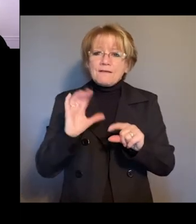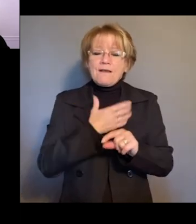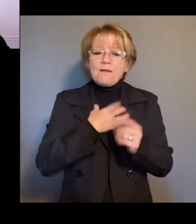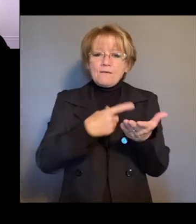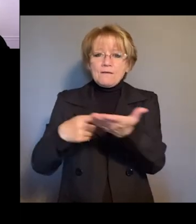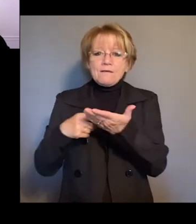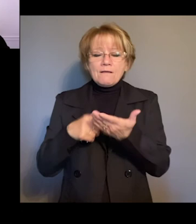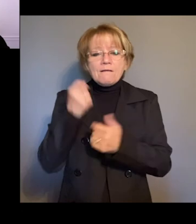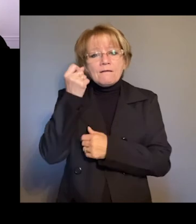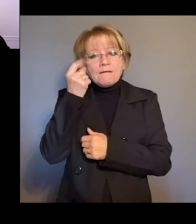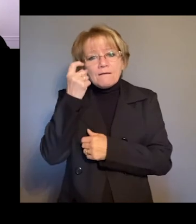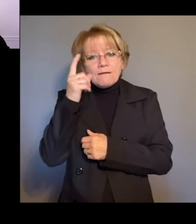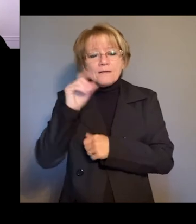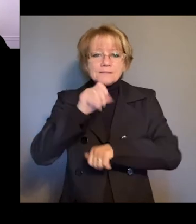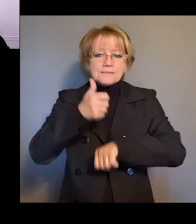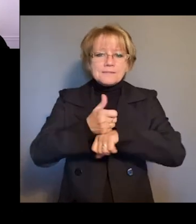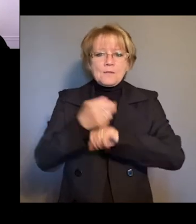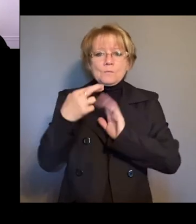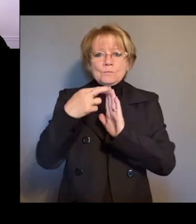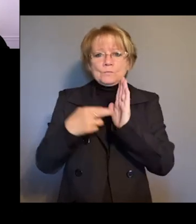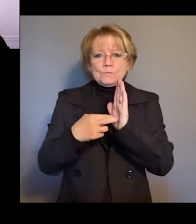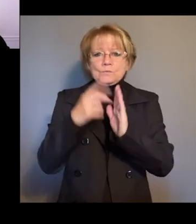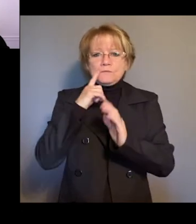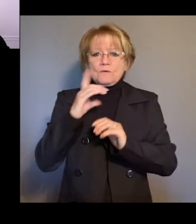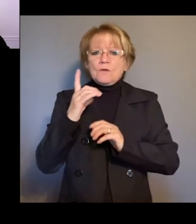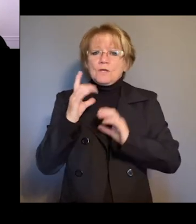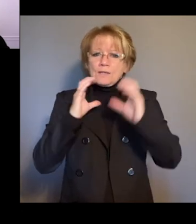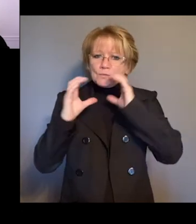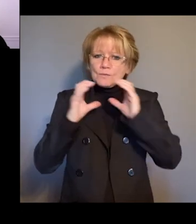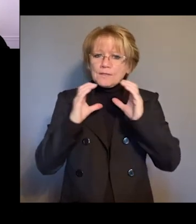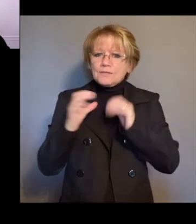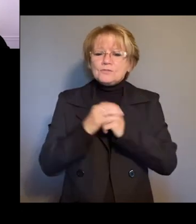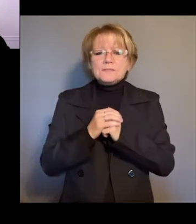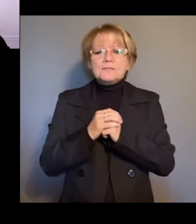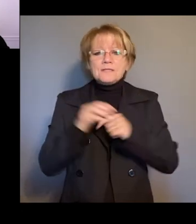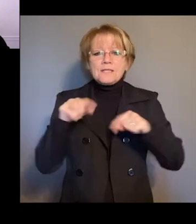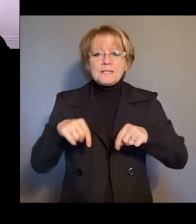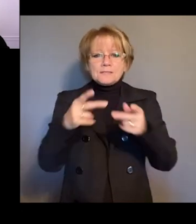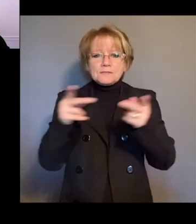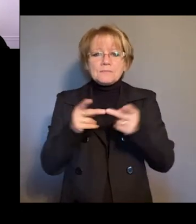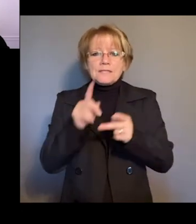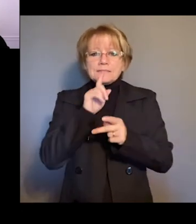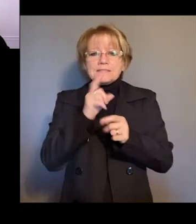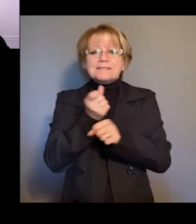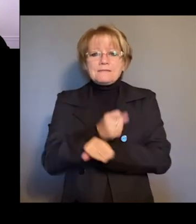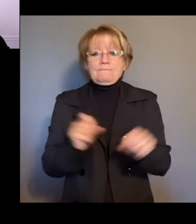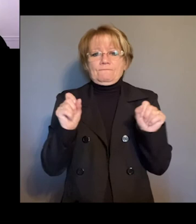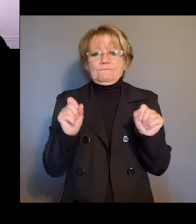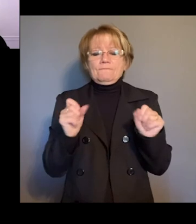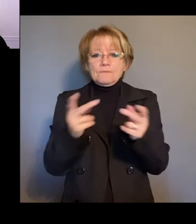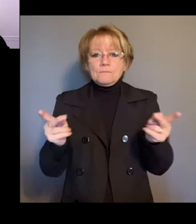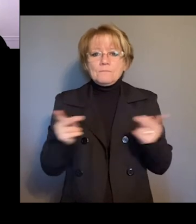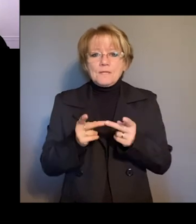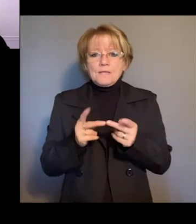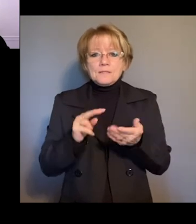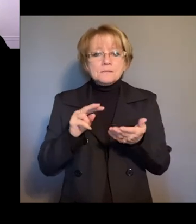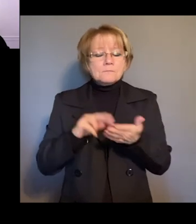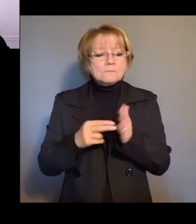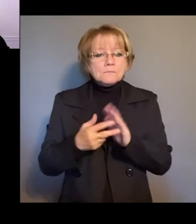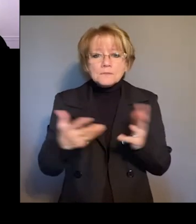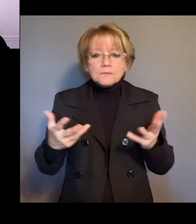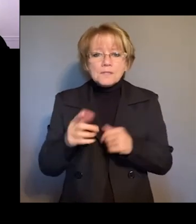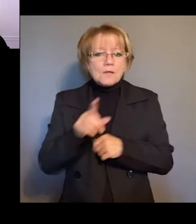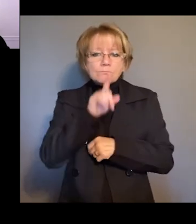set. In this type of space, it is a safe space, and what I mean by that is no room for hate speech